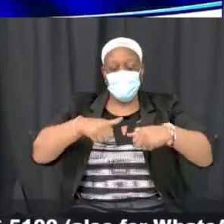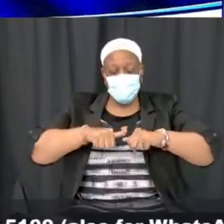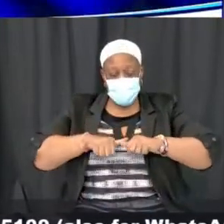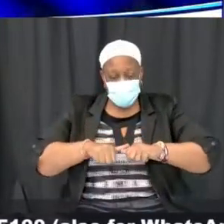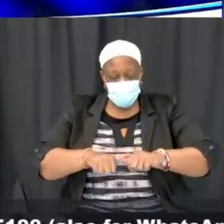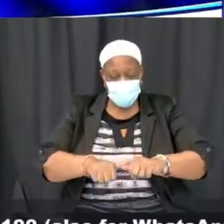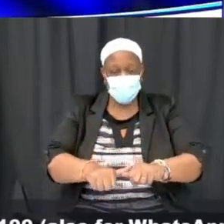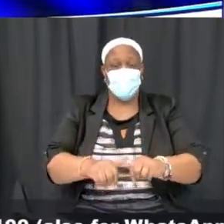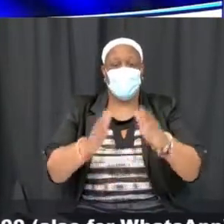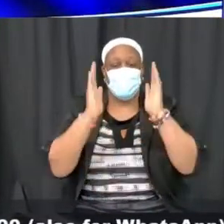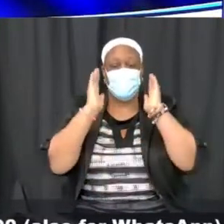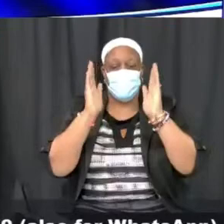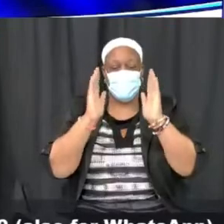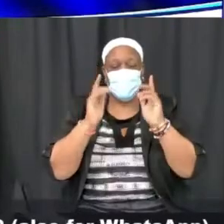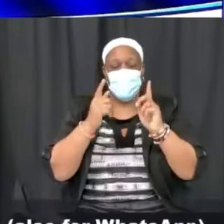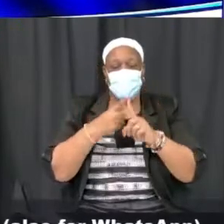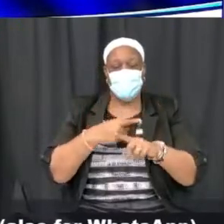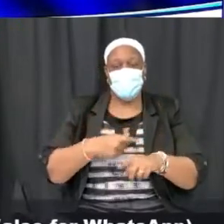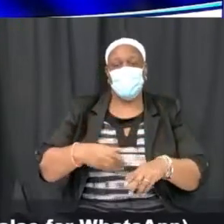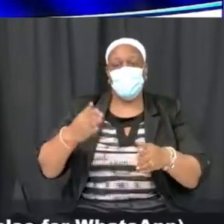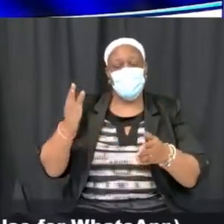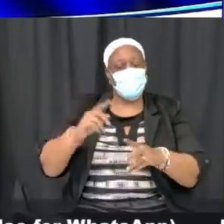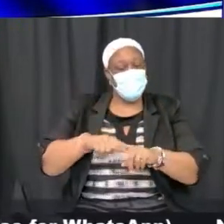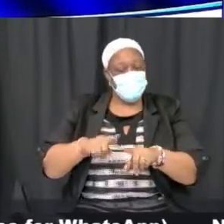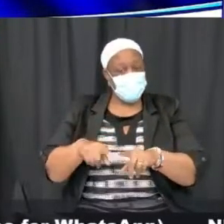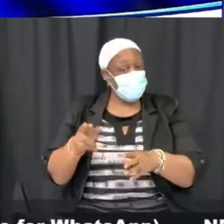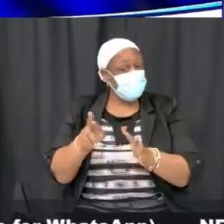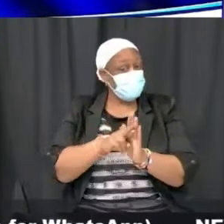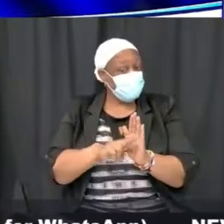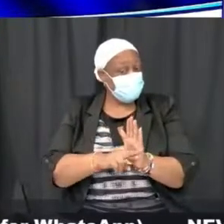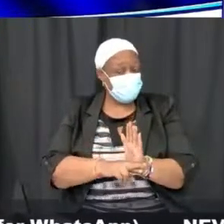what is now the new business protocols are concerned.